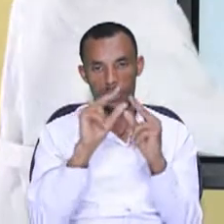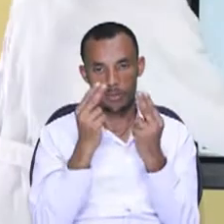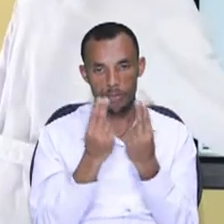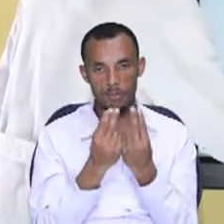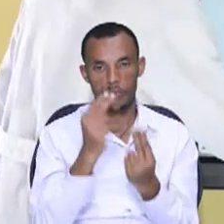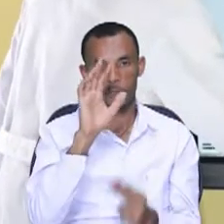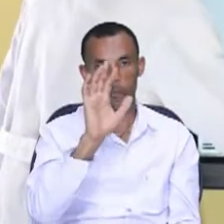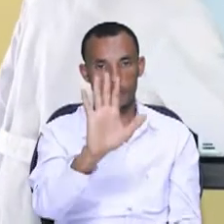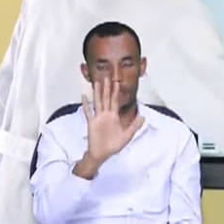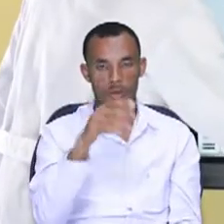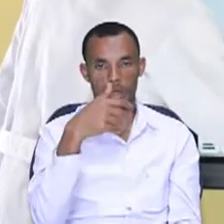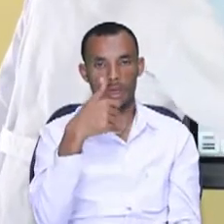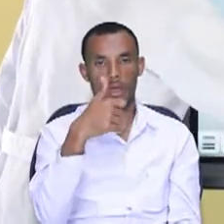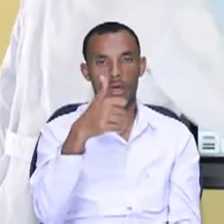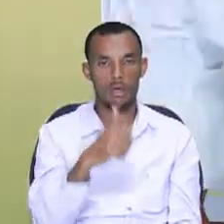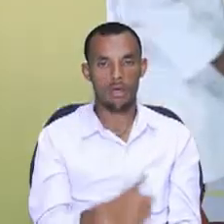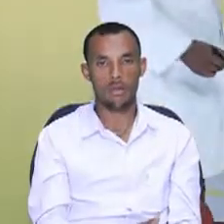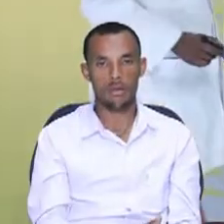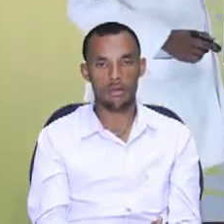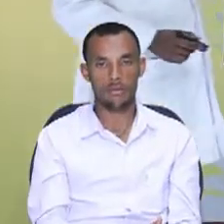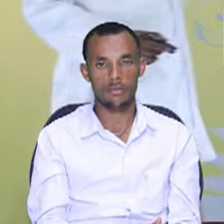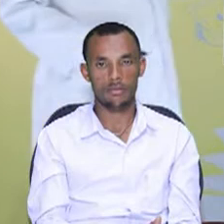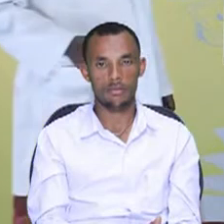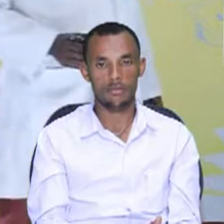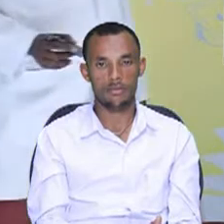Group 5A,